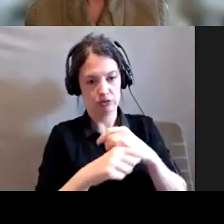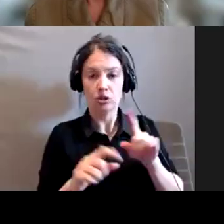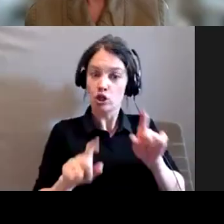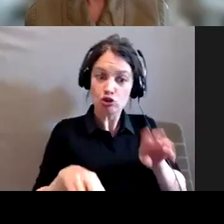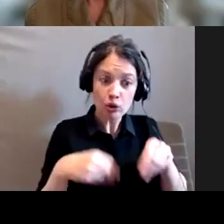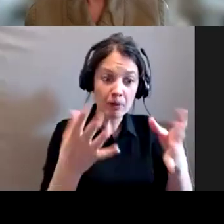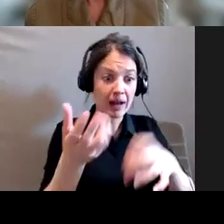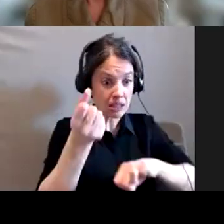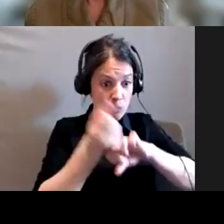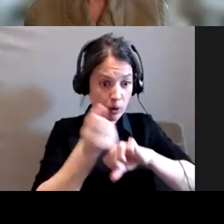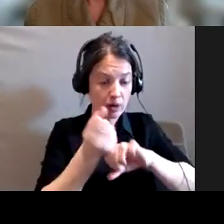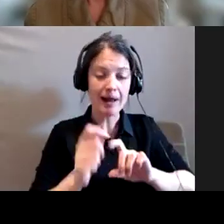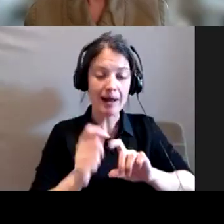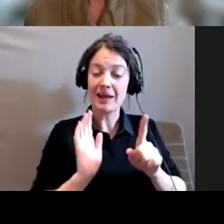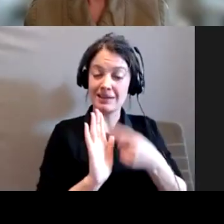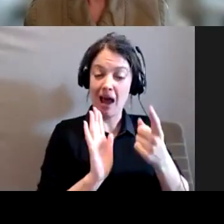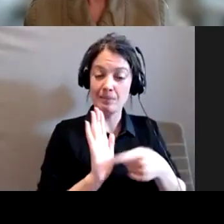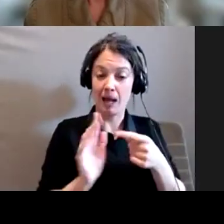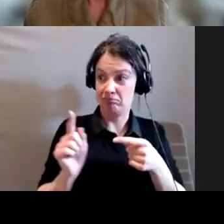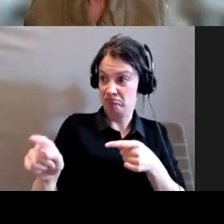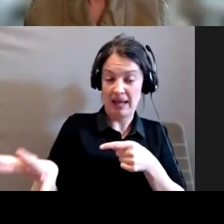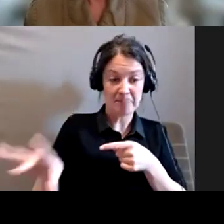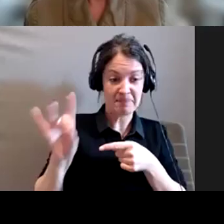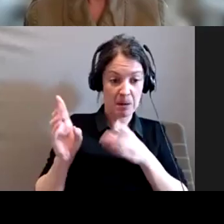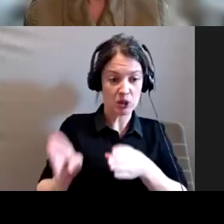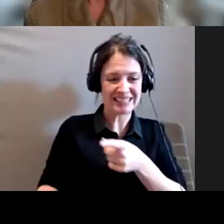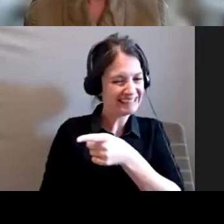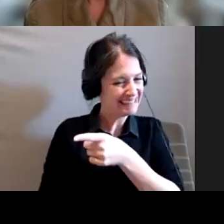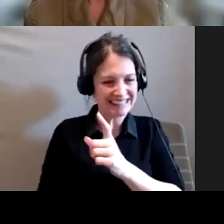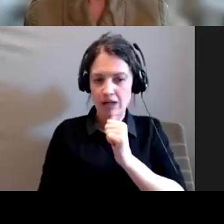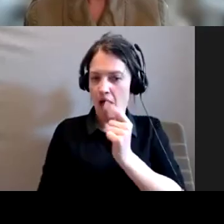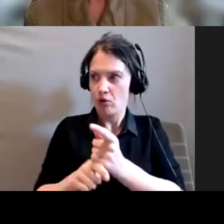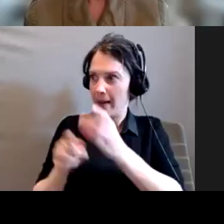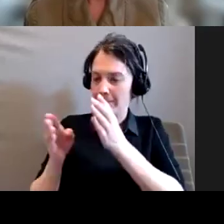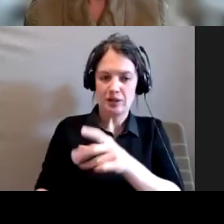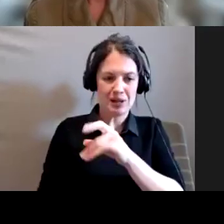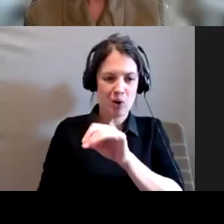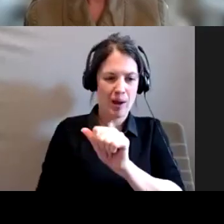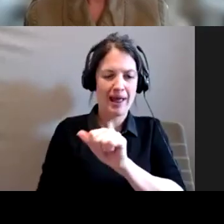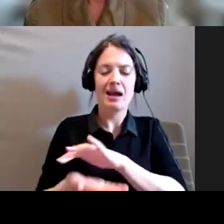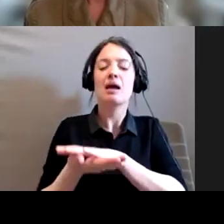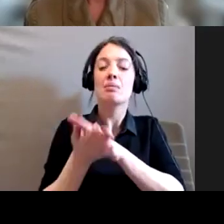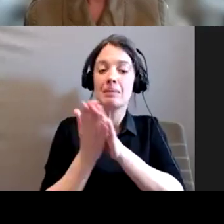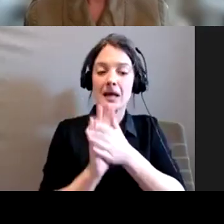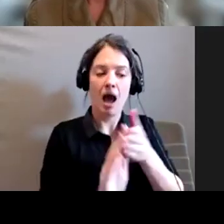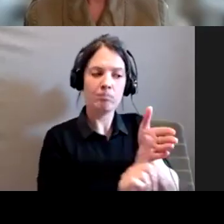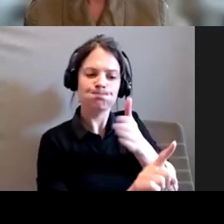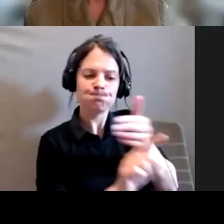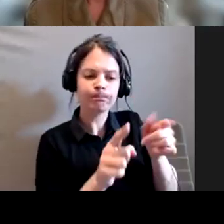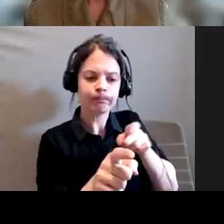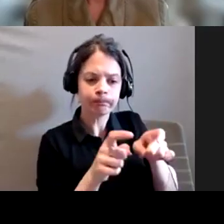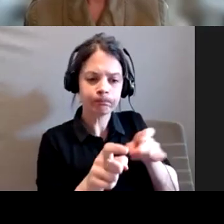wrong hands, that sometimes they can become mechanisms for that manipulation, that dependency, or financial